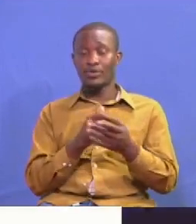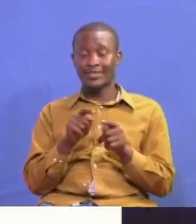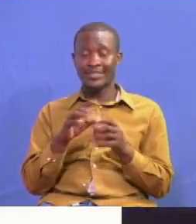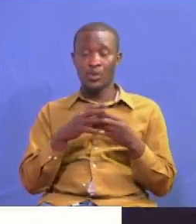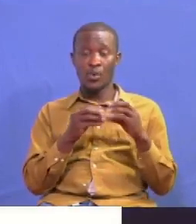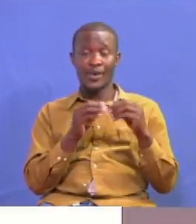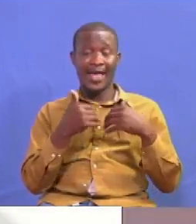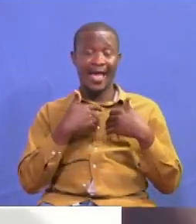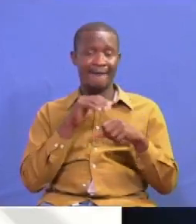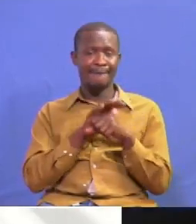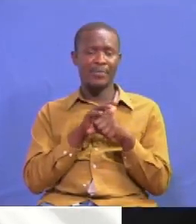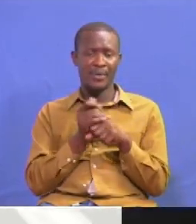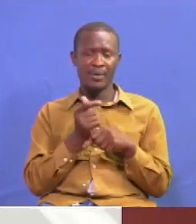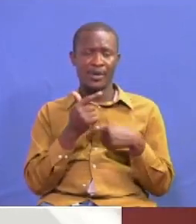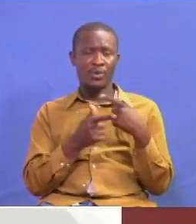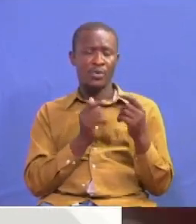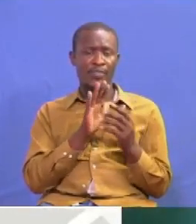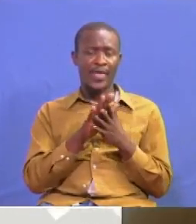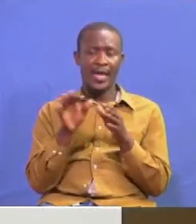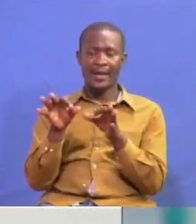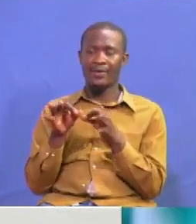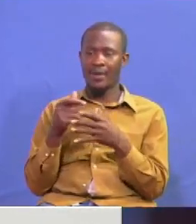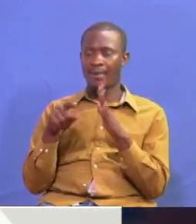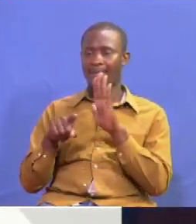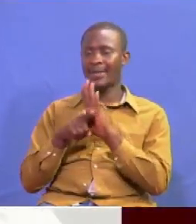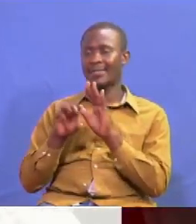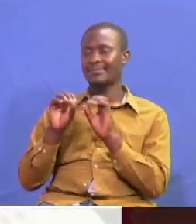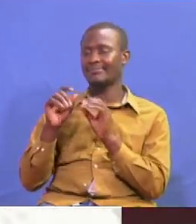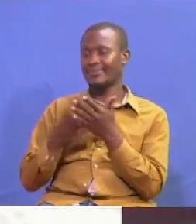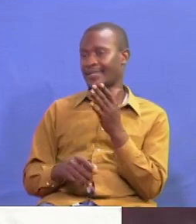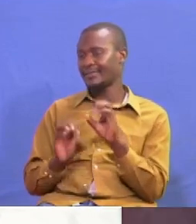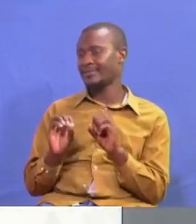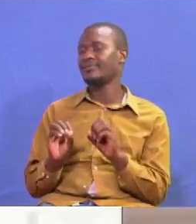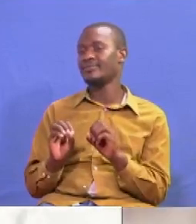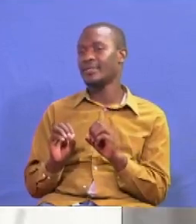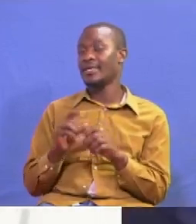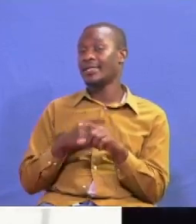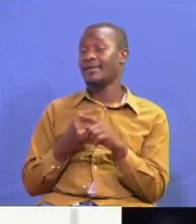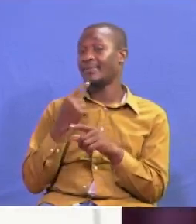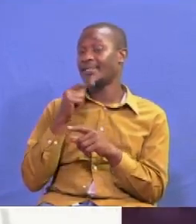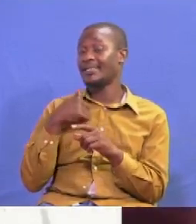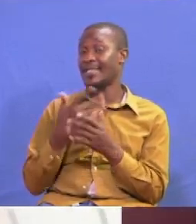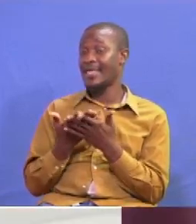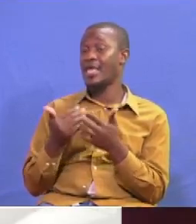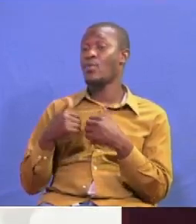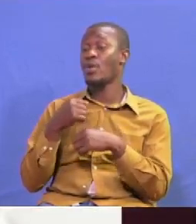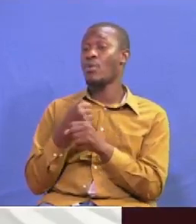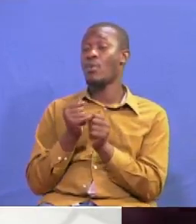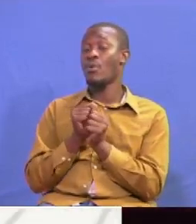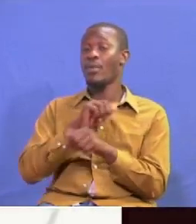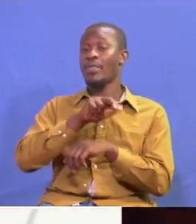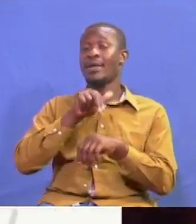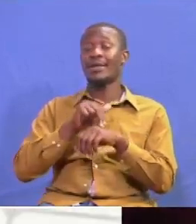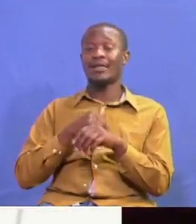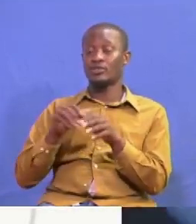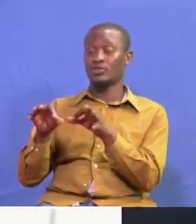of money which goes into their accounts minus taxing. While responding to that, Kindiki said he will liaise with the National Treasury